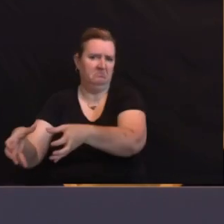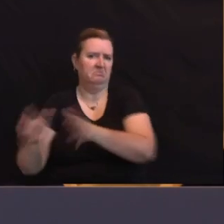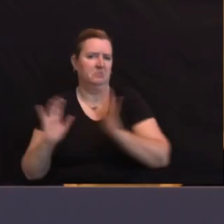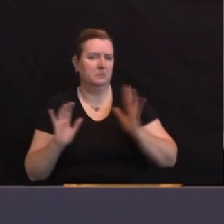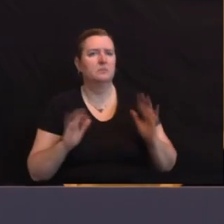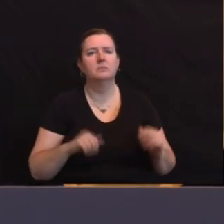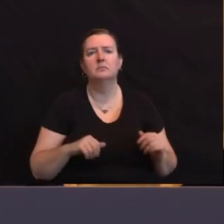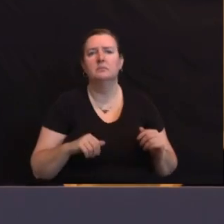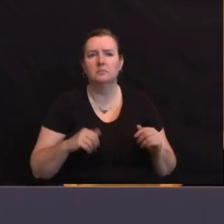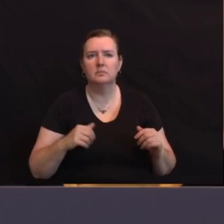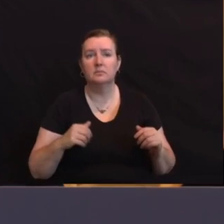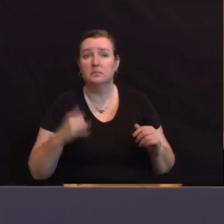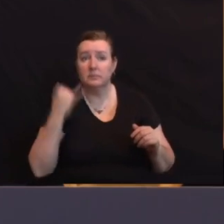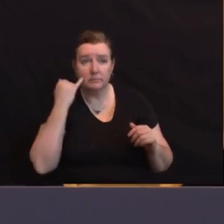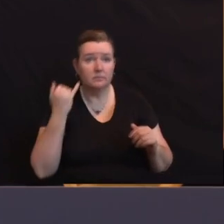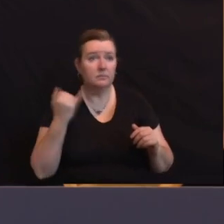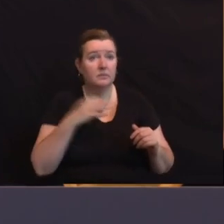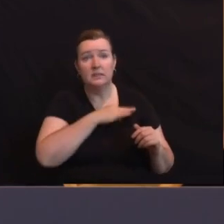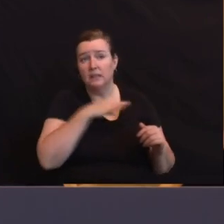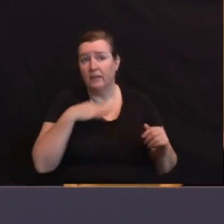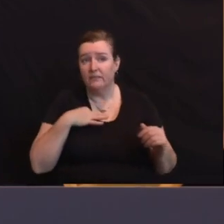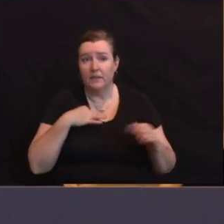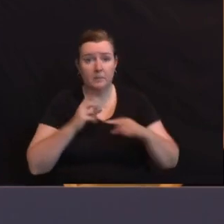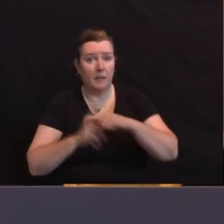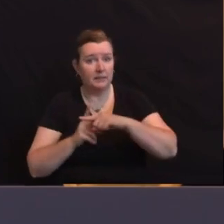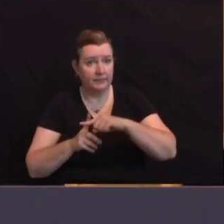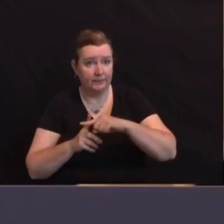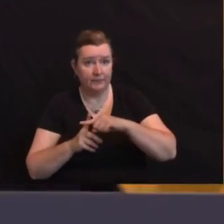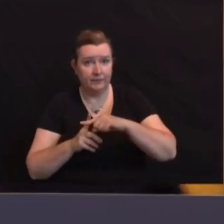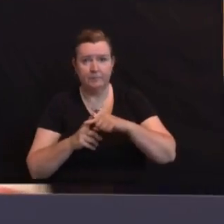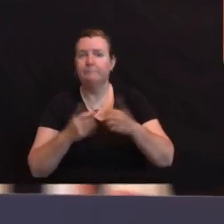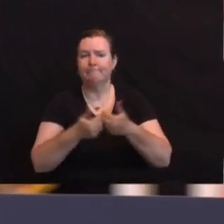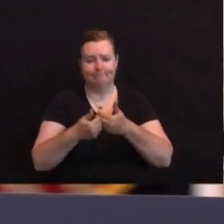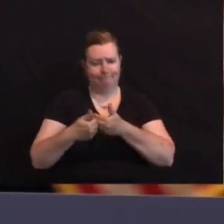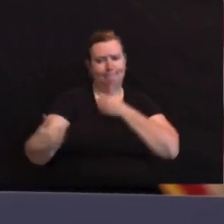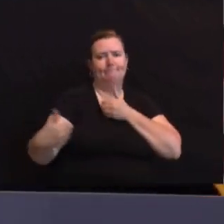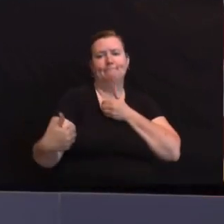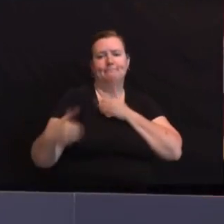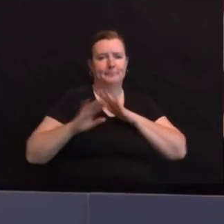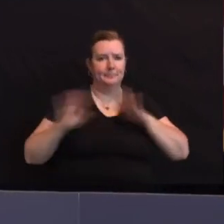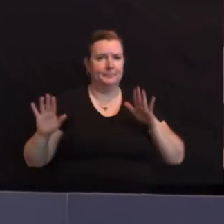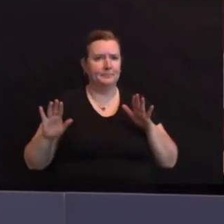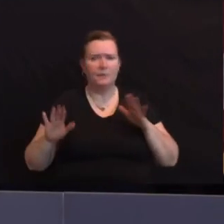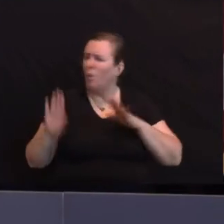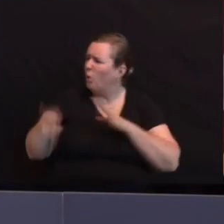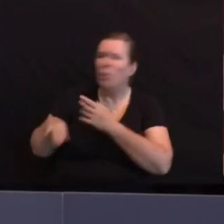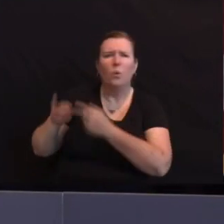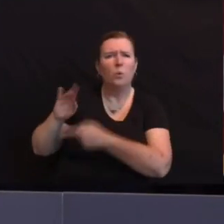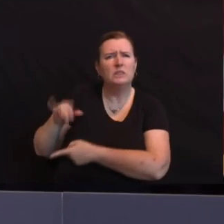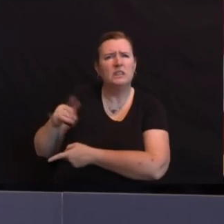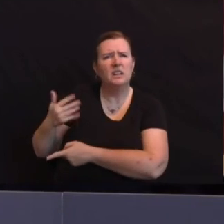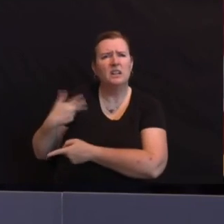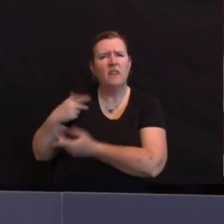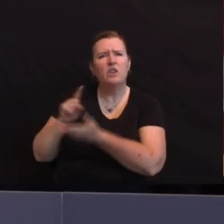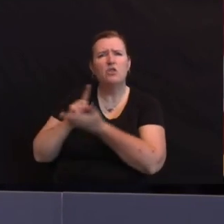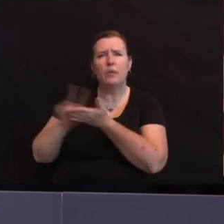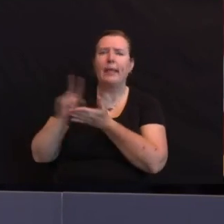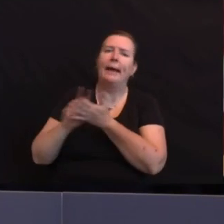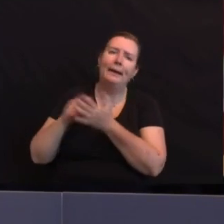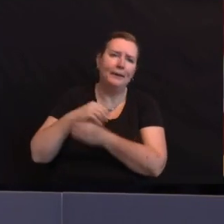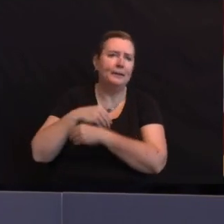also staff. But Judy, anything else you want to say on that front? Yeah, we're on weekly calls with the long-term